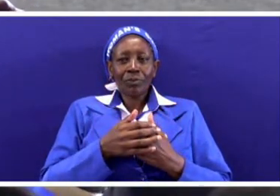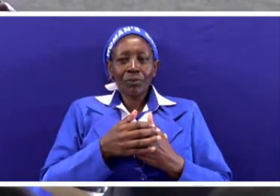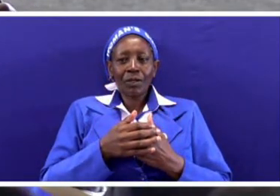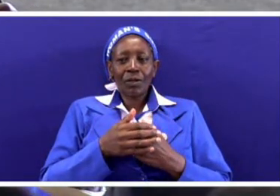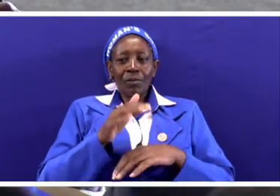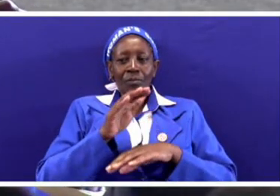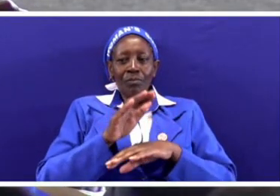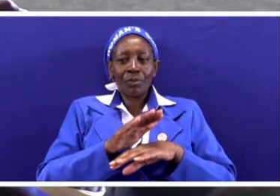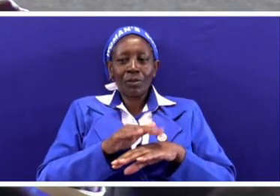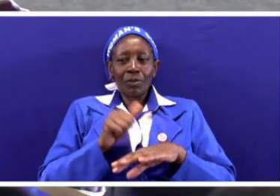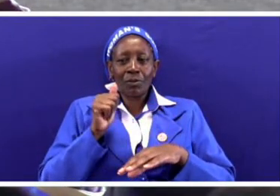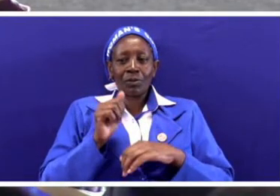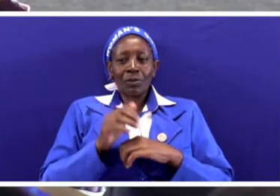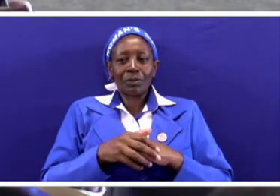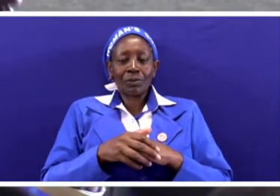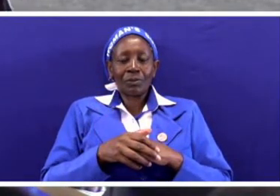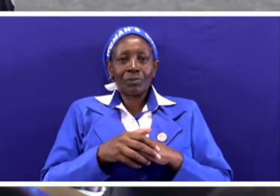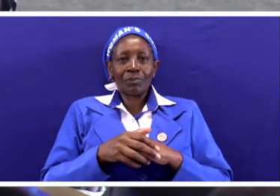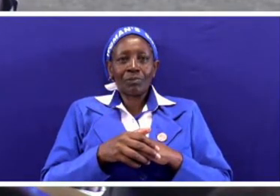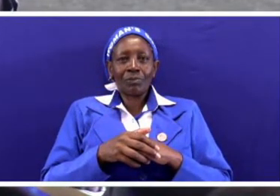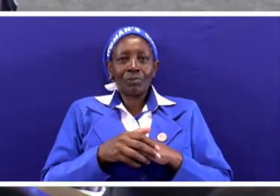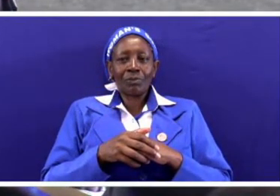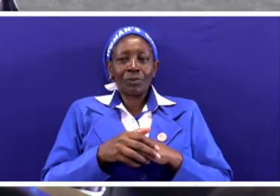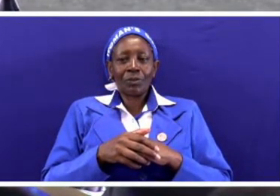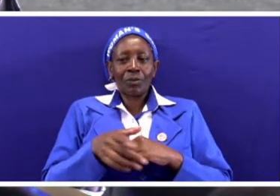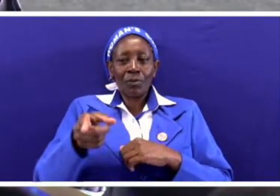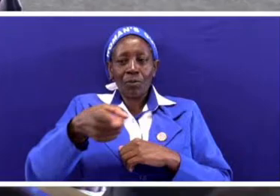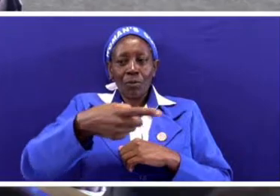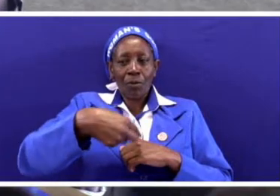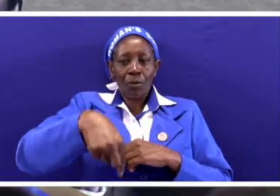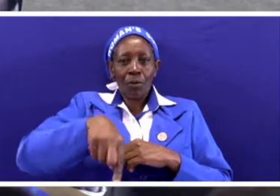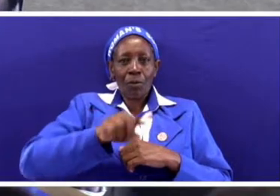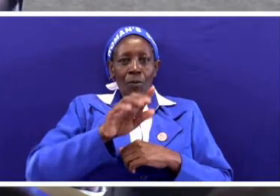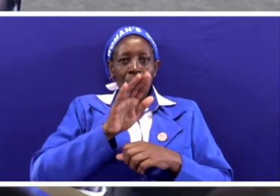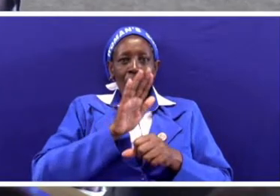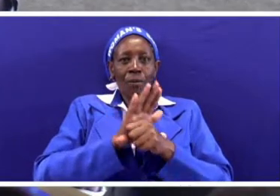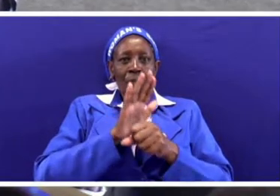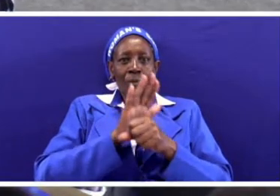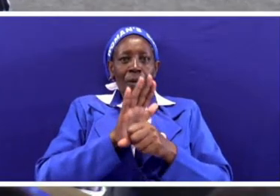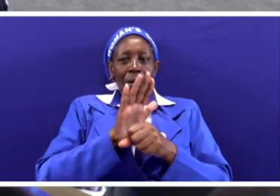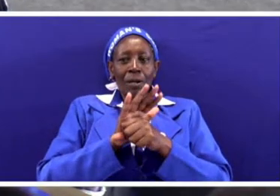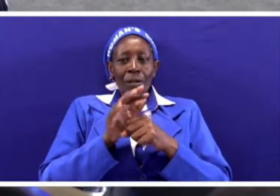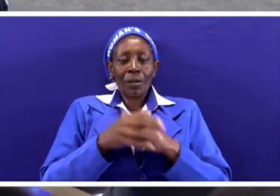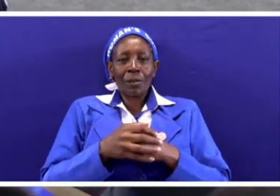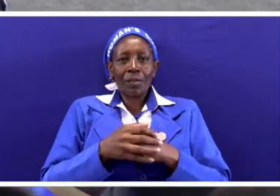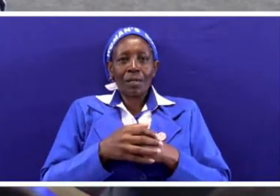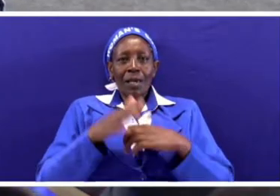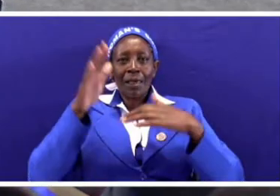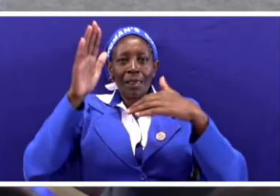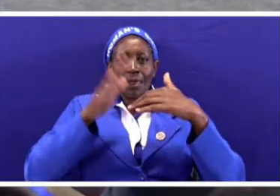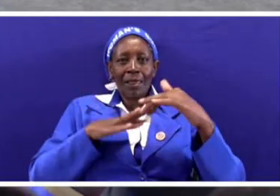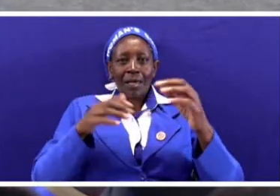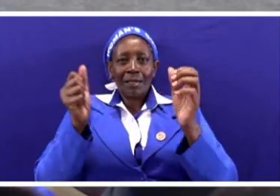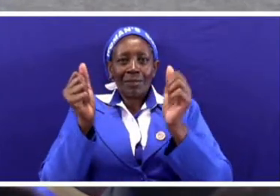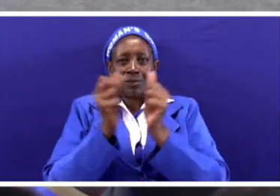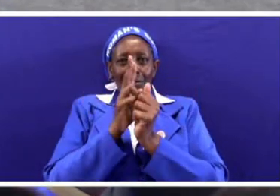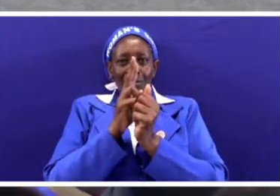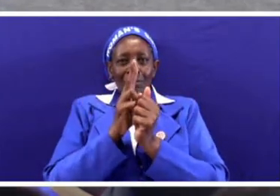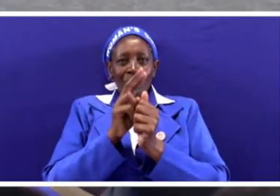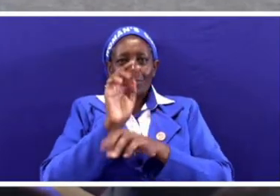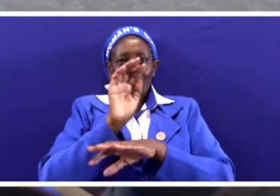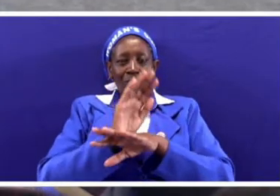upon. We are many, like even the 12 that were called, had different